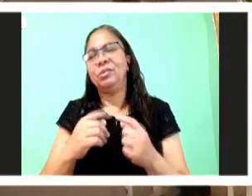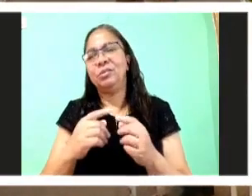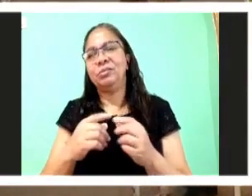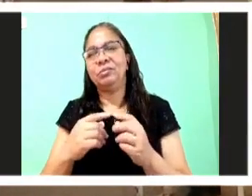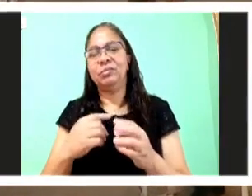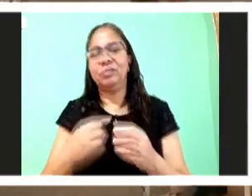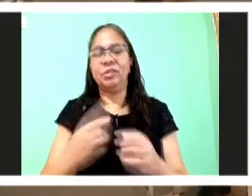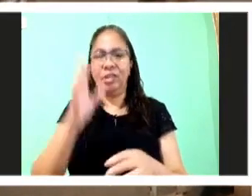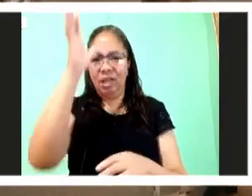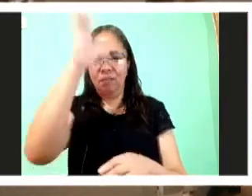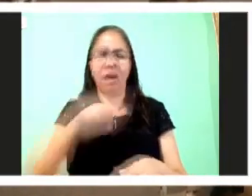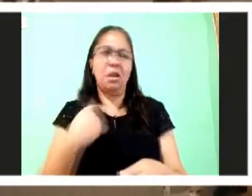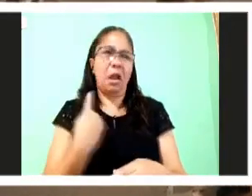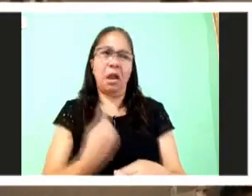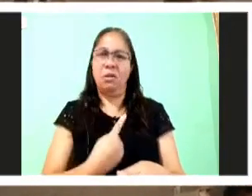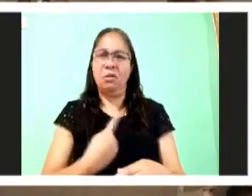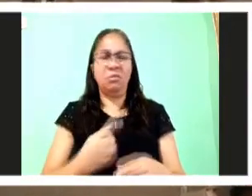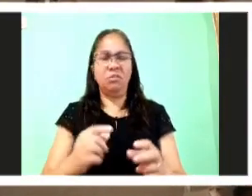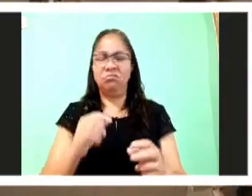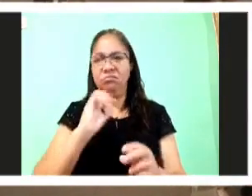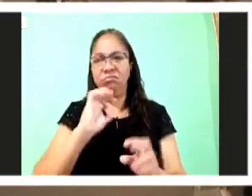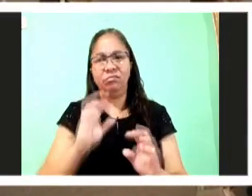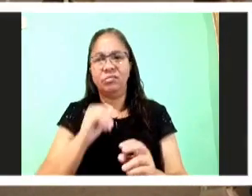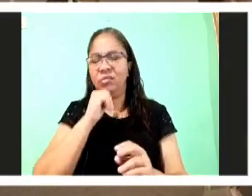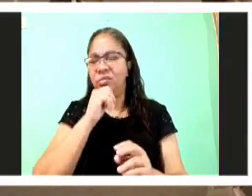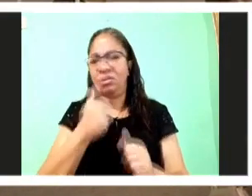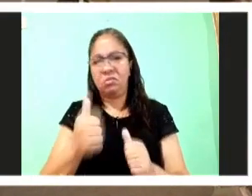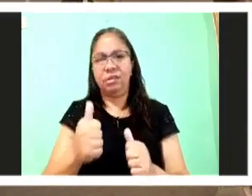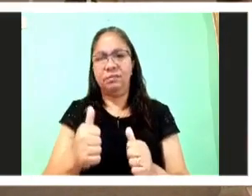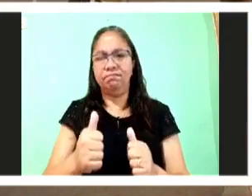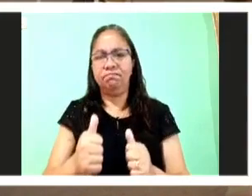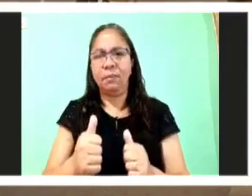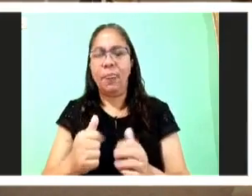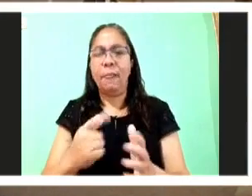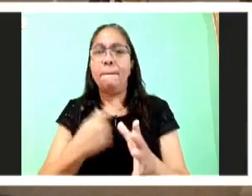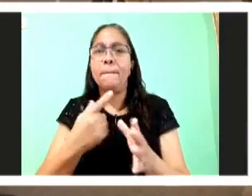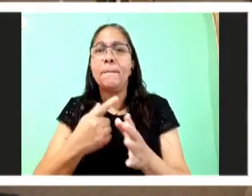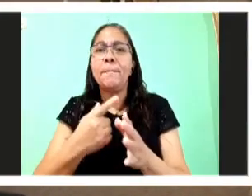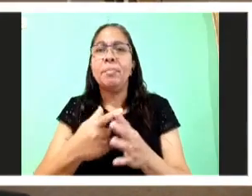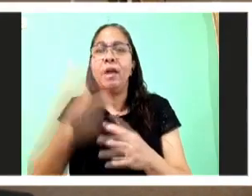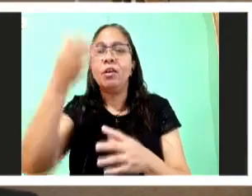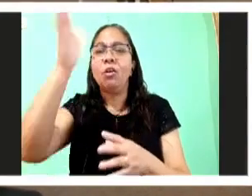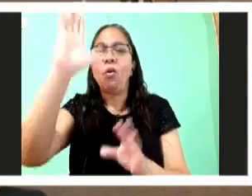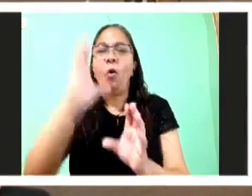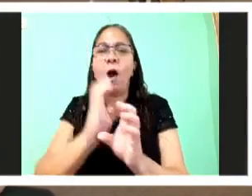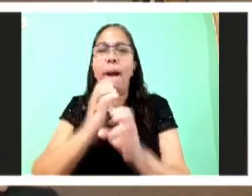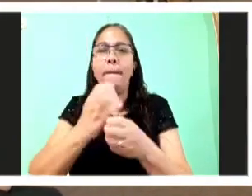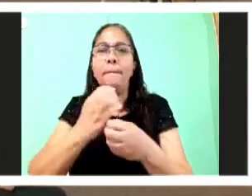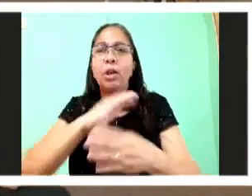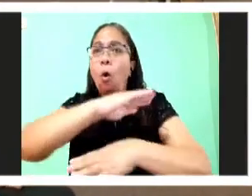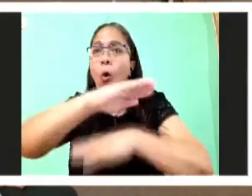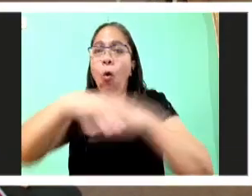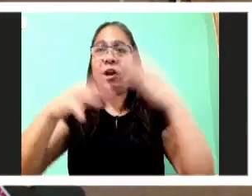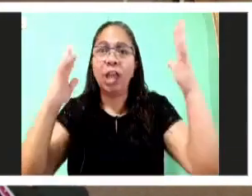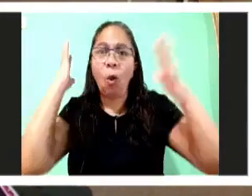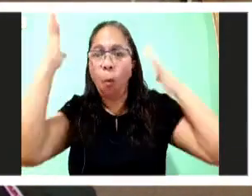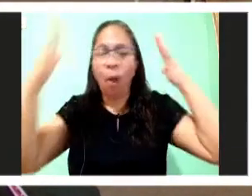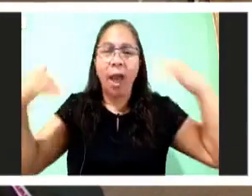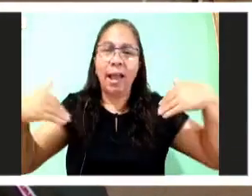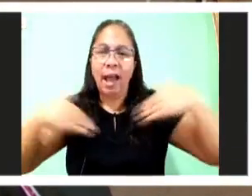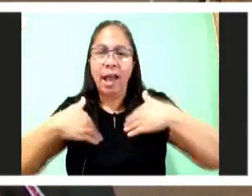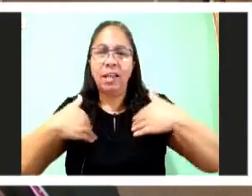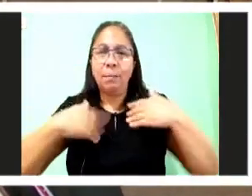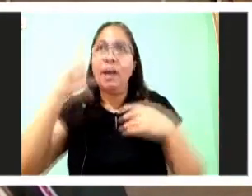man was in. And then he creates all, or he fashions all the wild beasts and the birds of